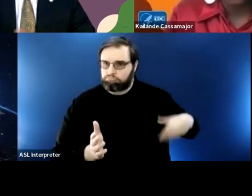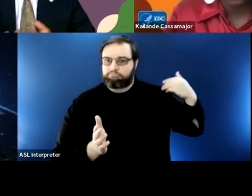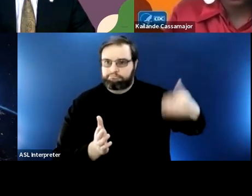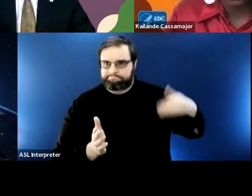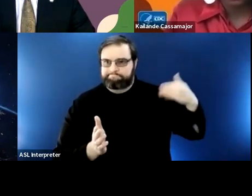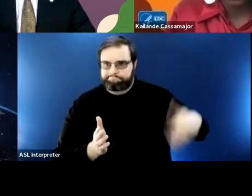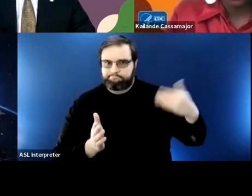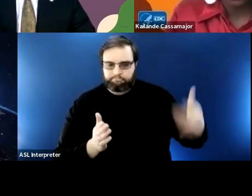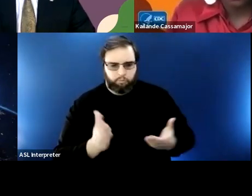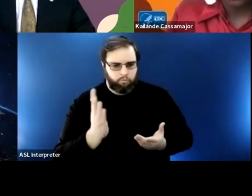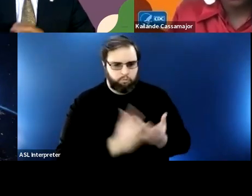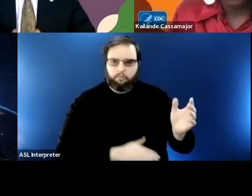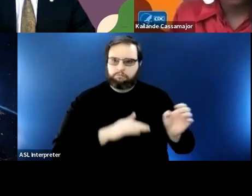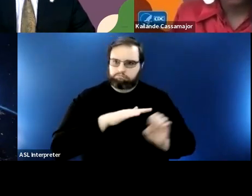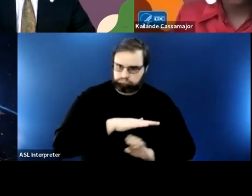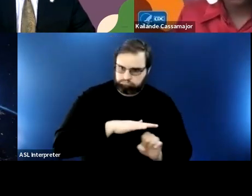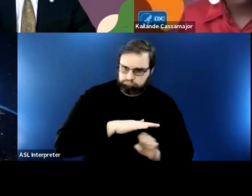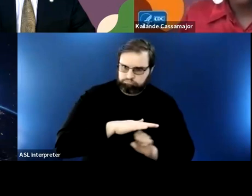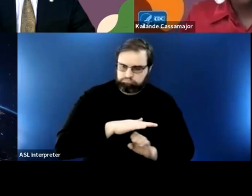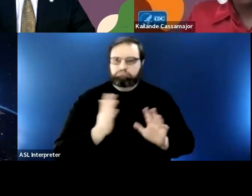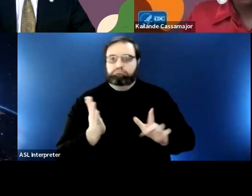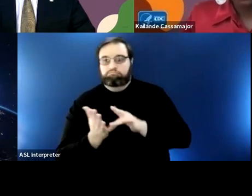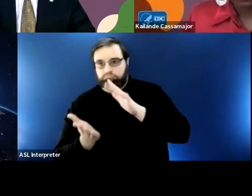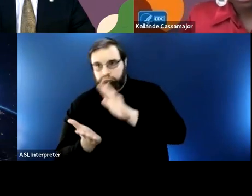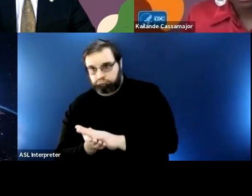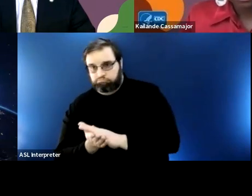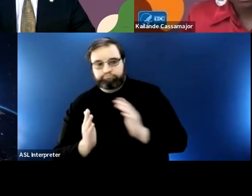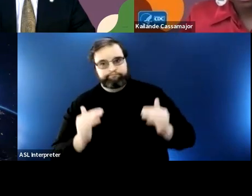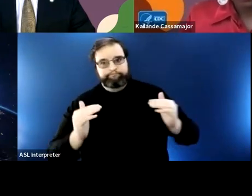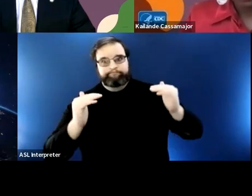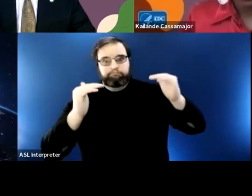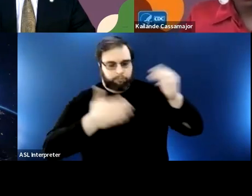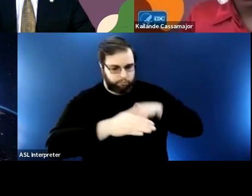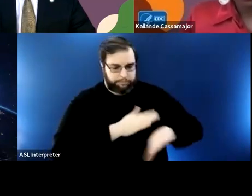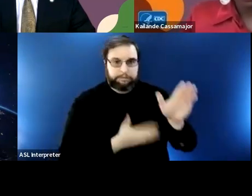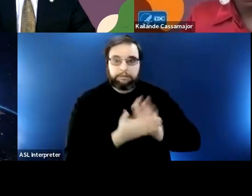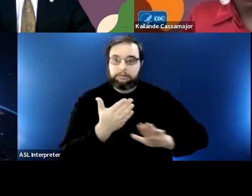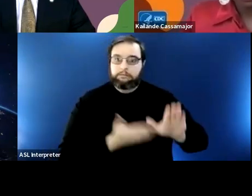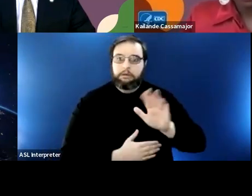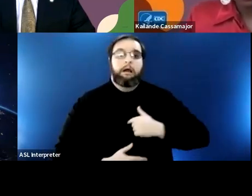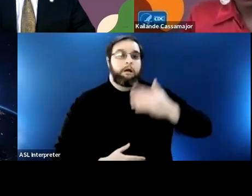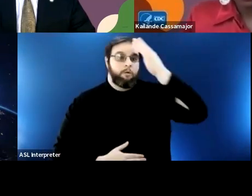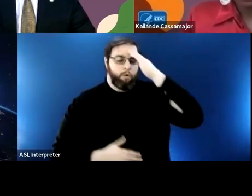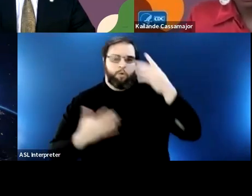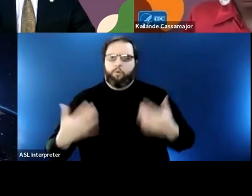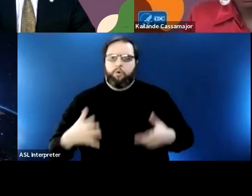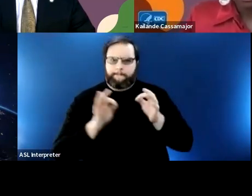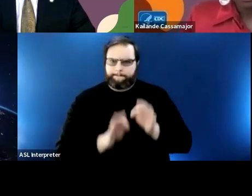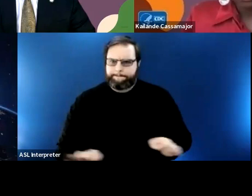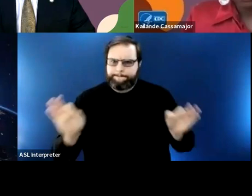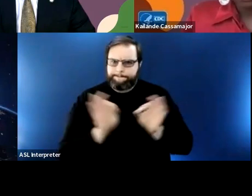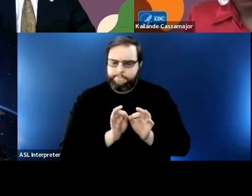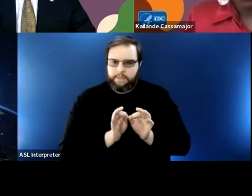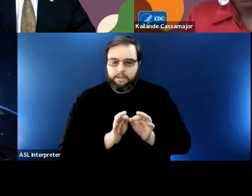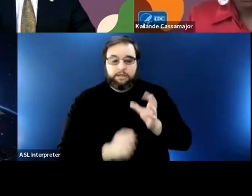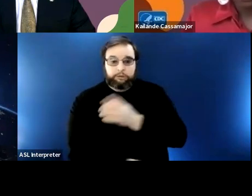all of my elementary school, secondary school levels, on into college, because I knew how important they were for student